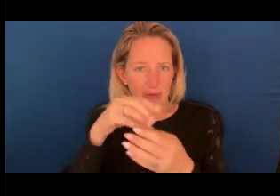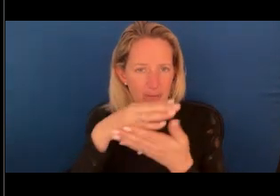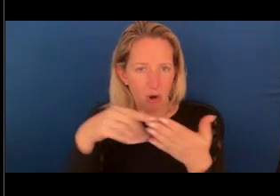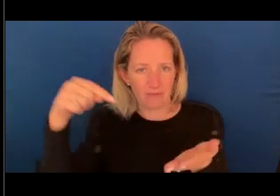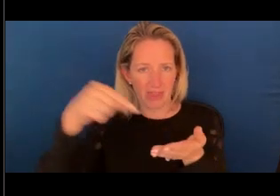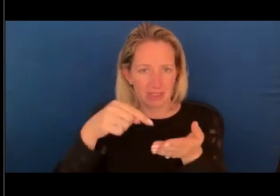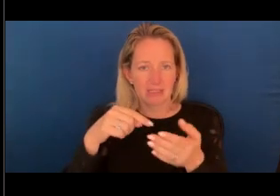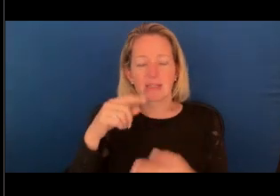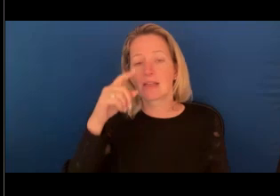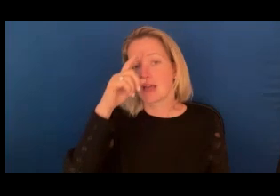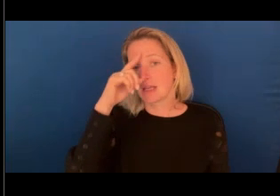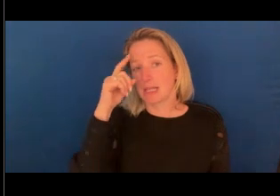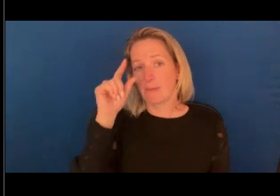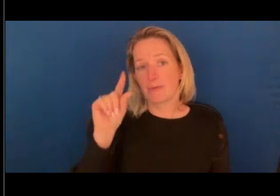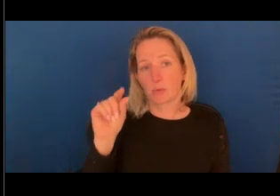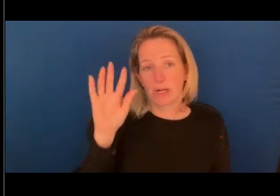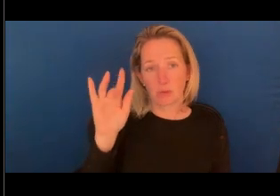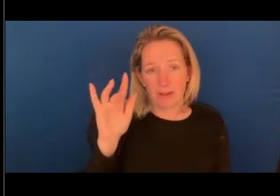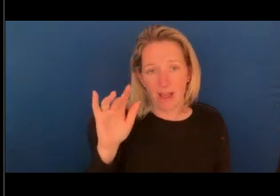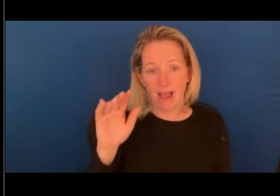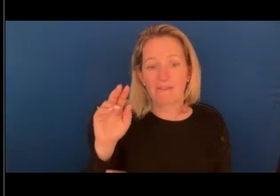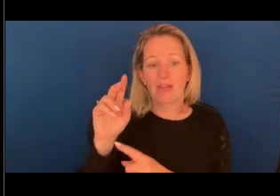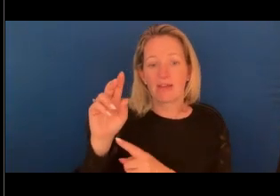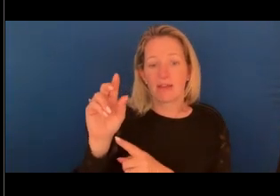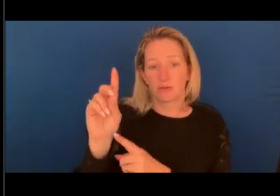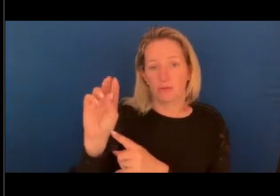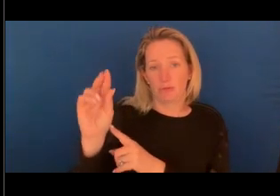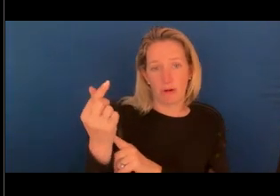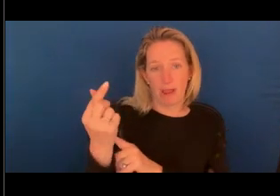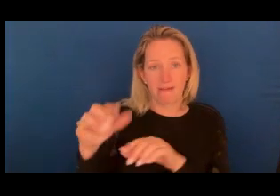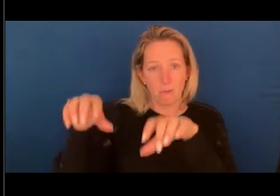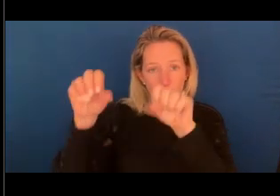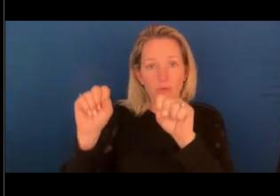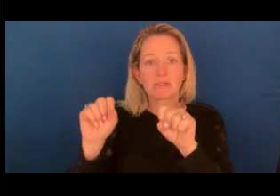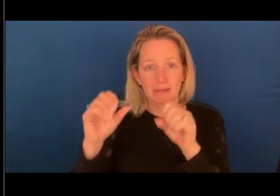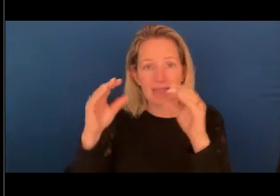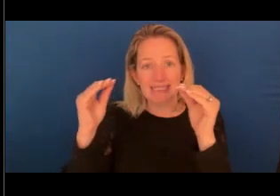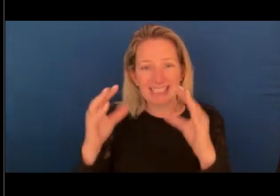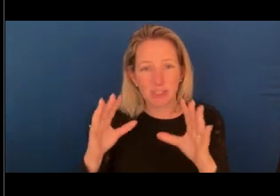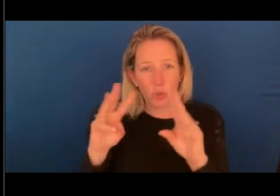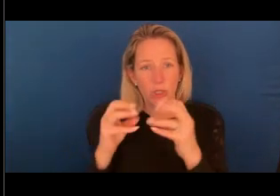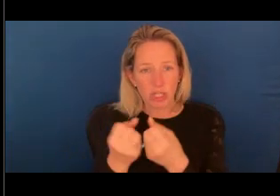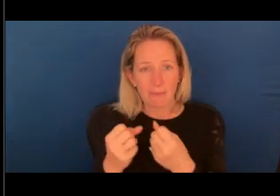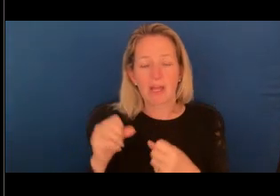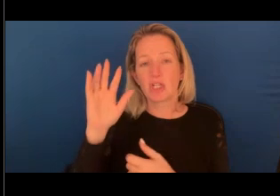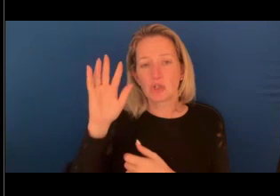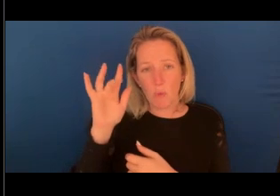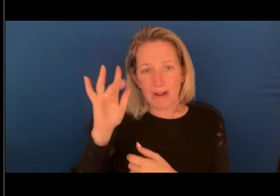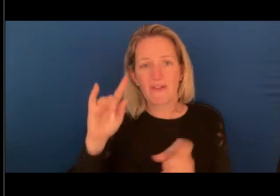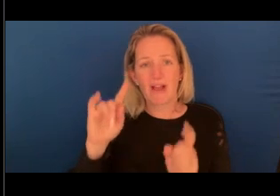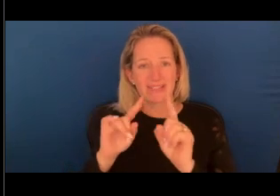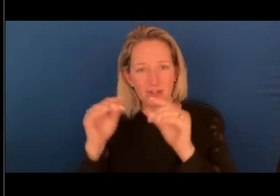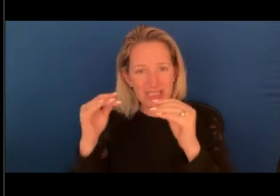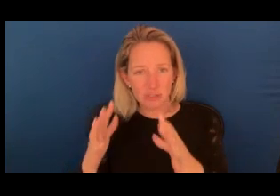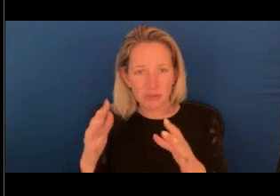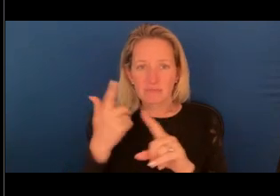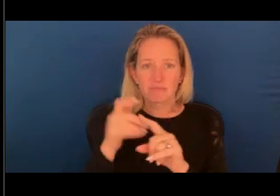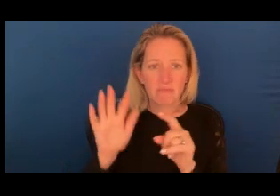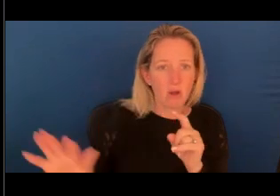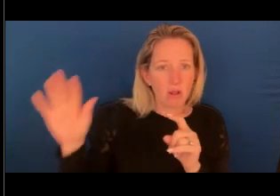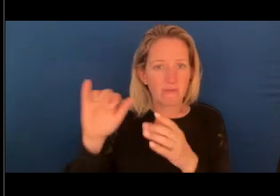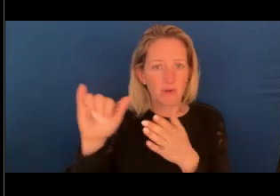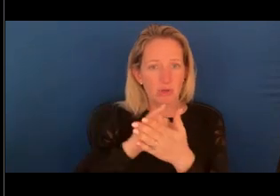25, he'll be hosting a teacher workshop, which will be 25 teachers across New York State getting together for a 2-day